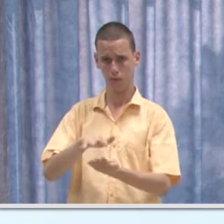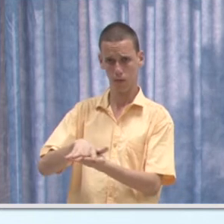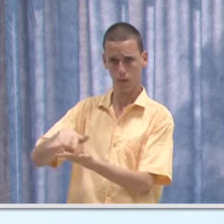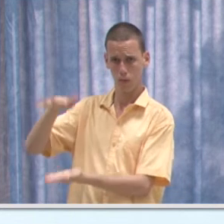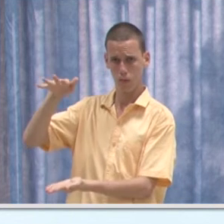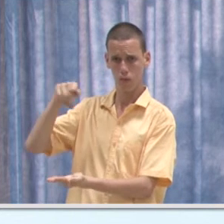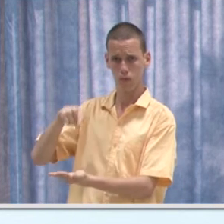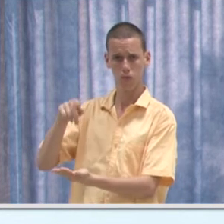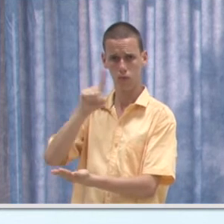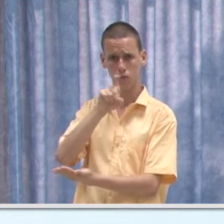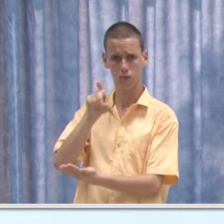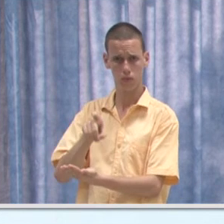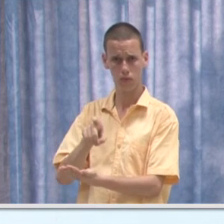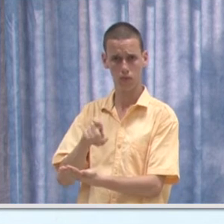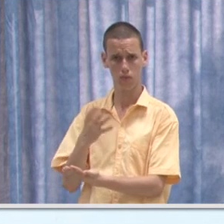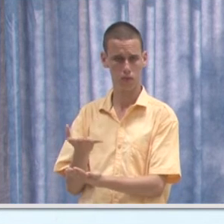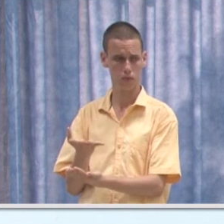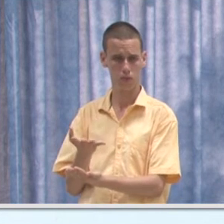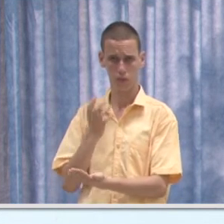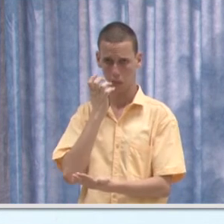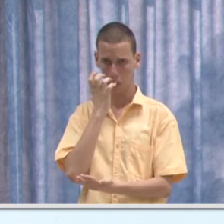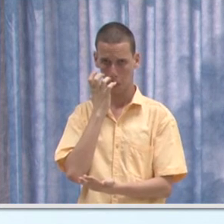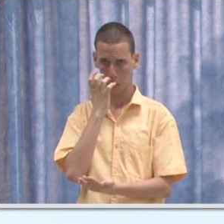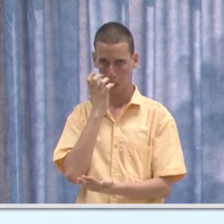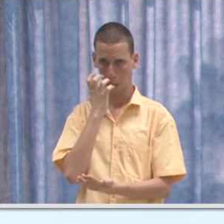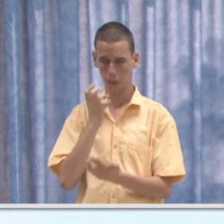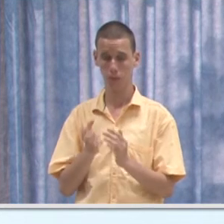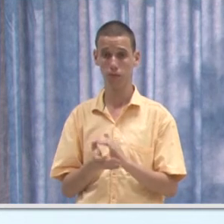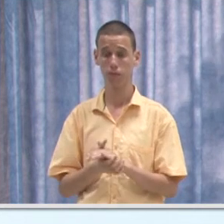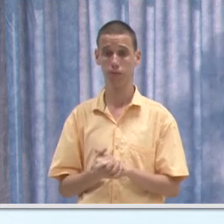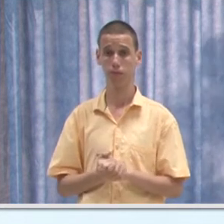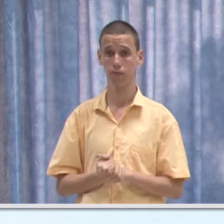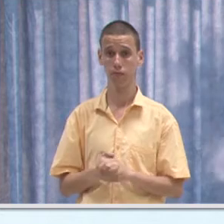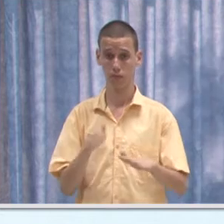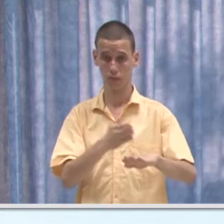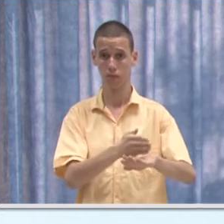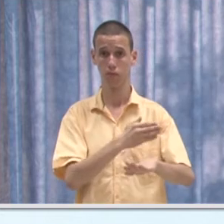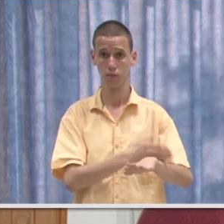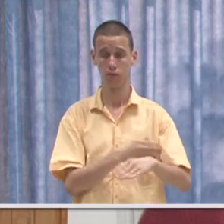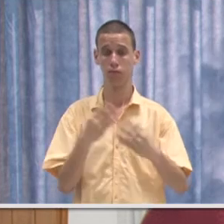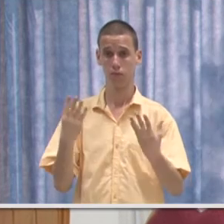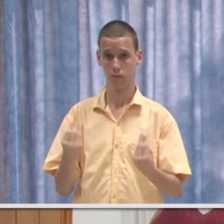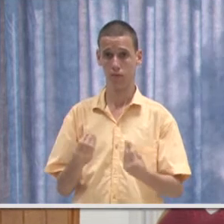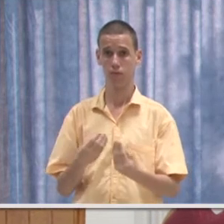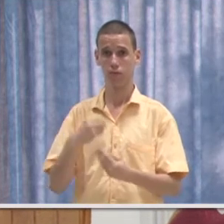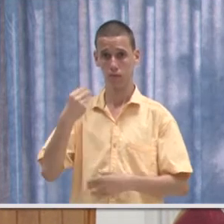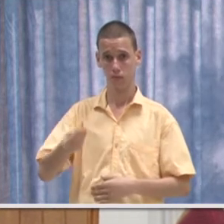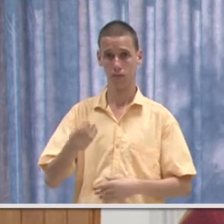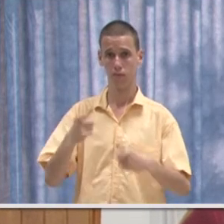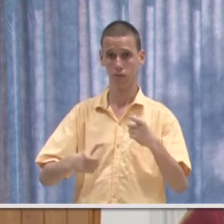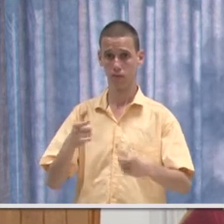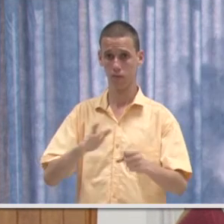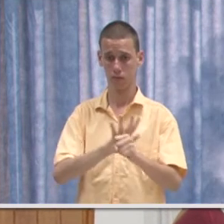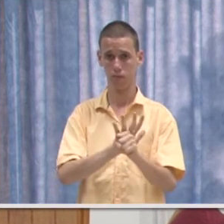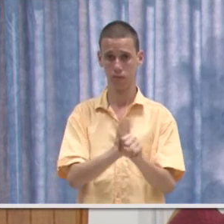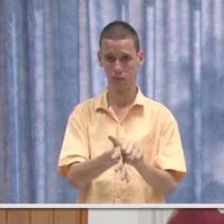diseases? It was with the intention to treat patients with COVID-19. But fortunately, we use